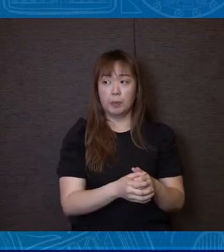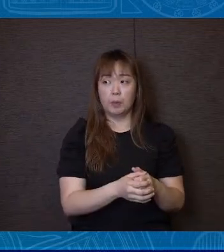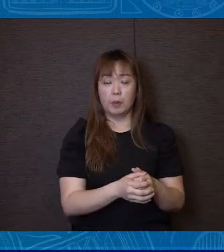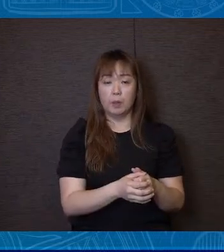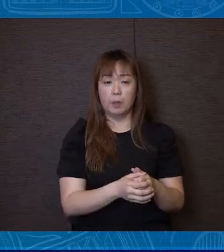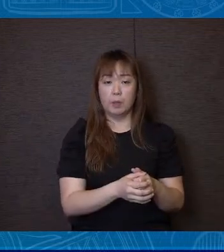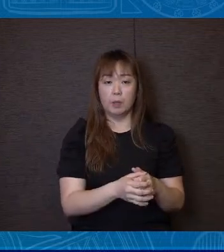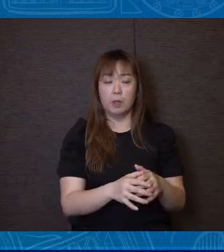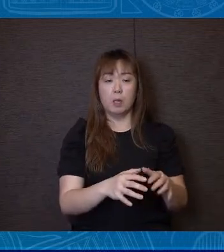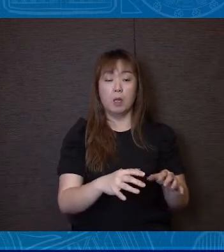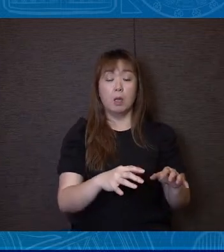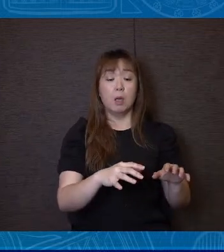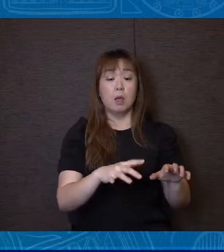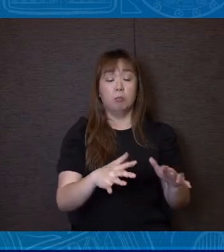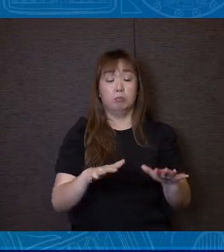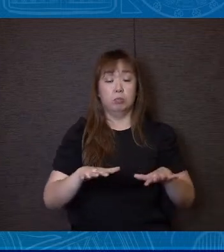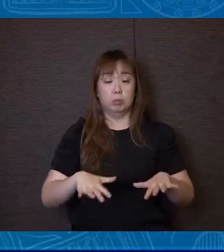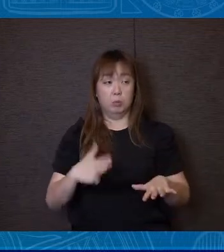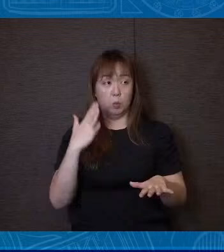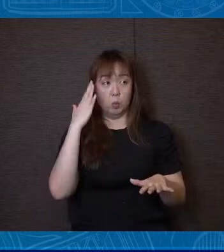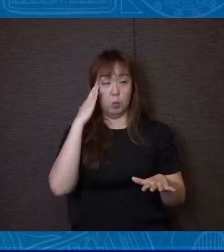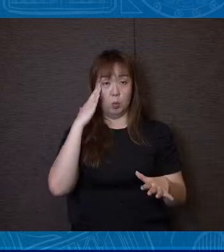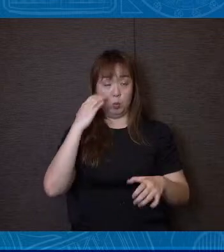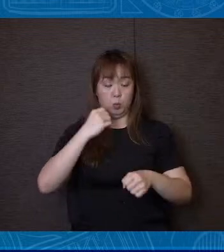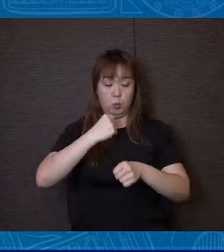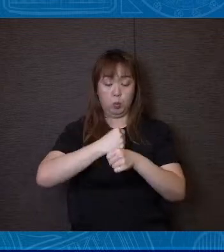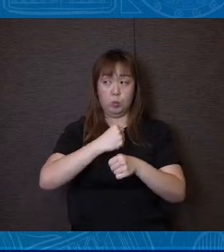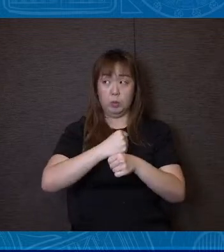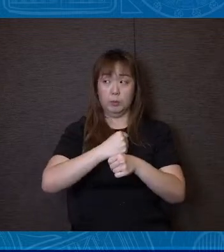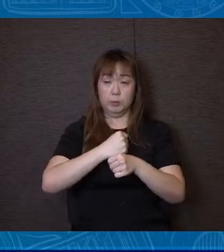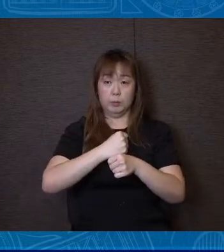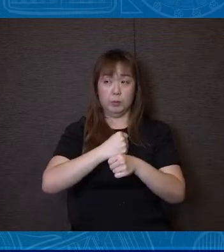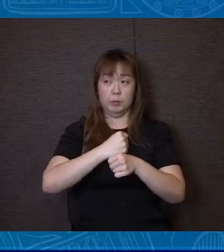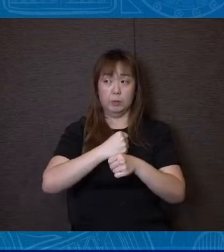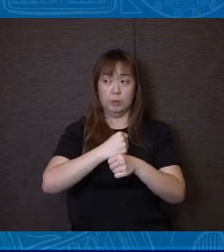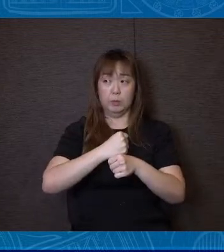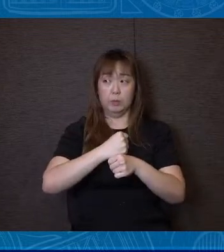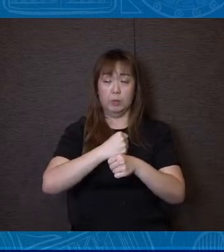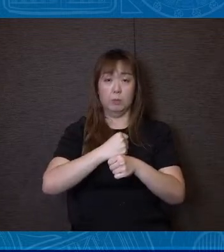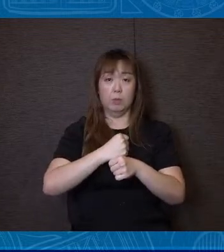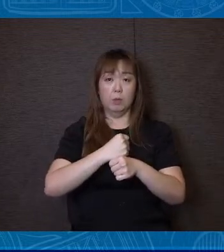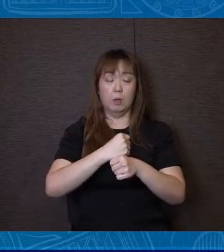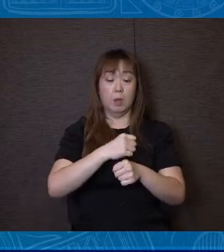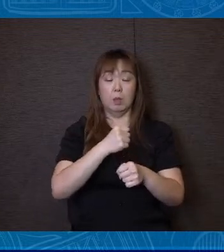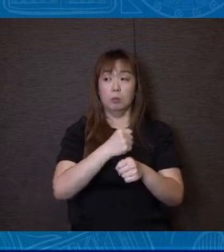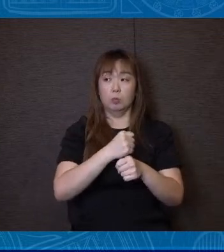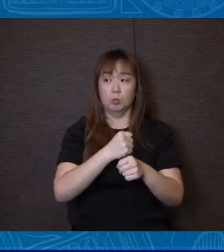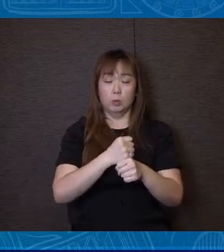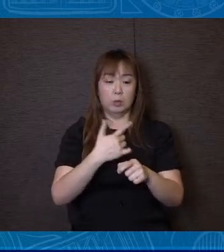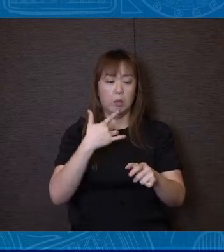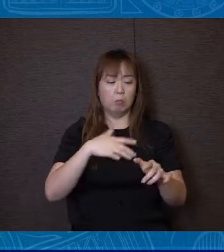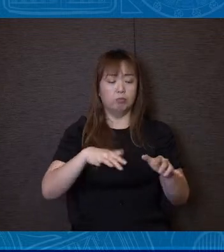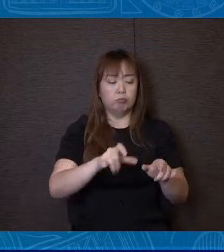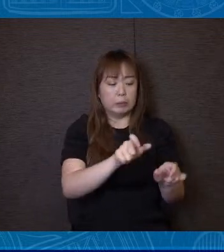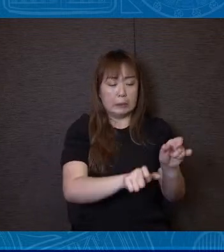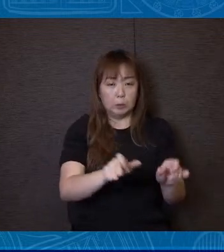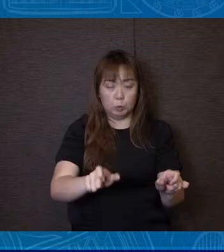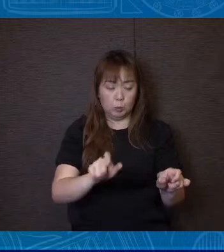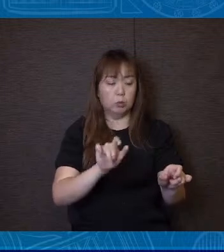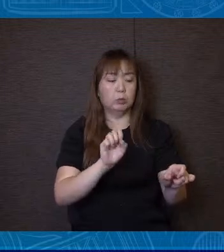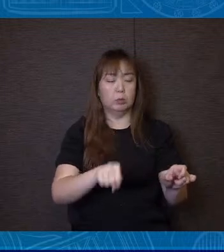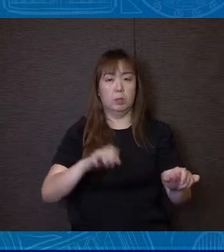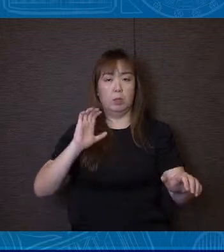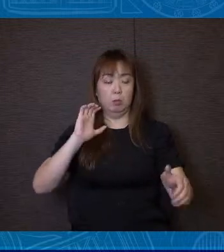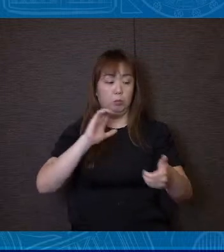critical sites. So we now have to work with the other people in the ecosystem to make sure that we're able to